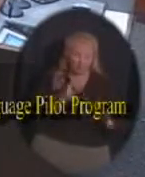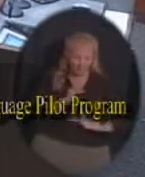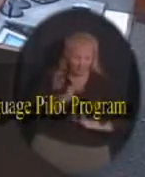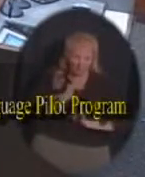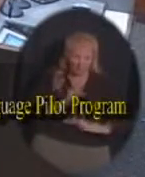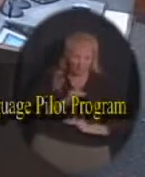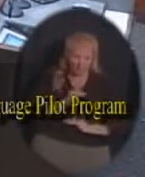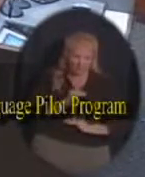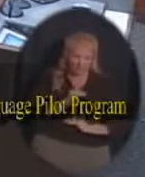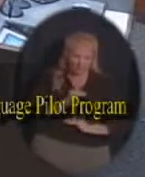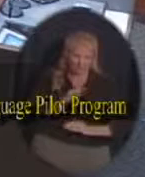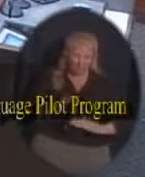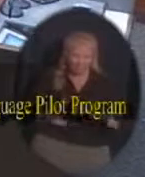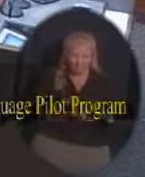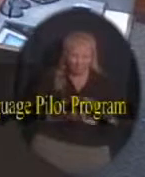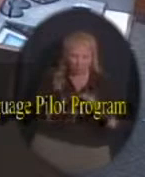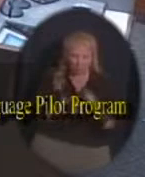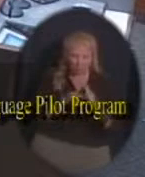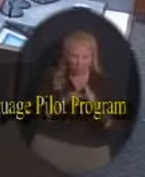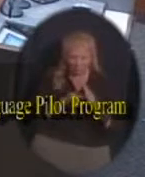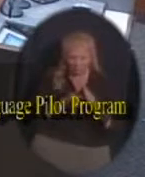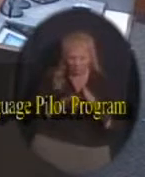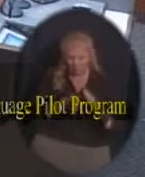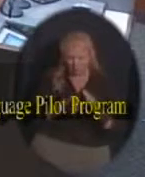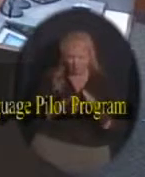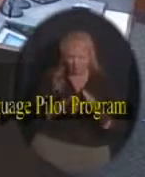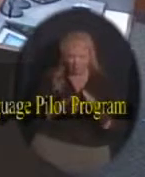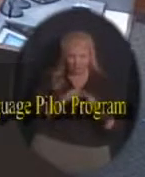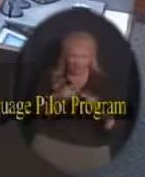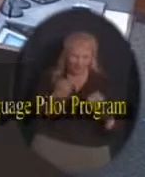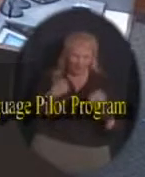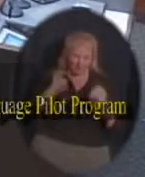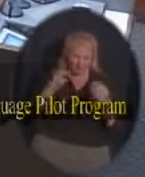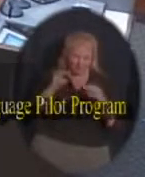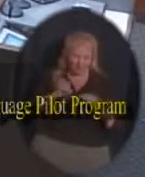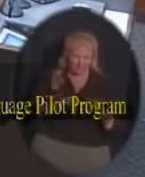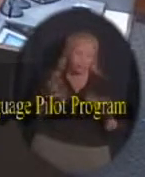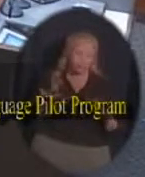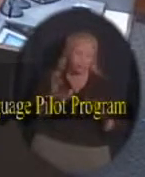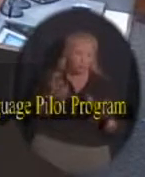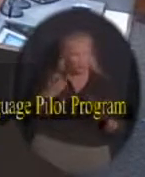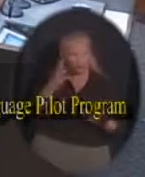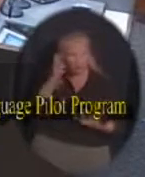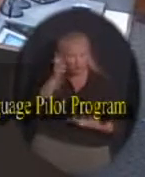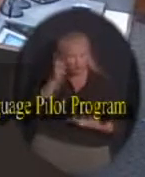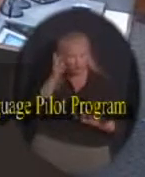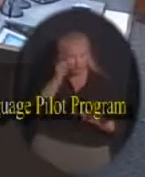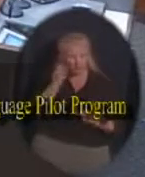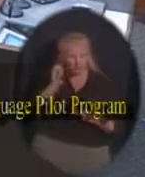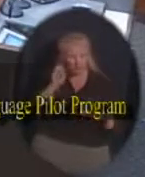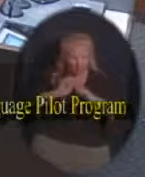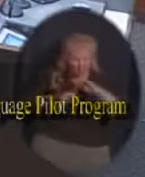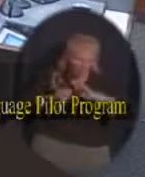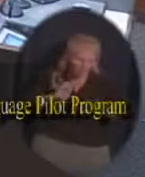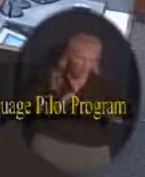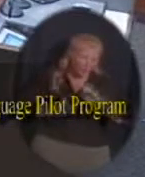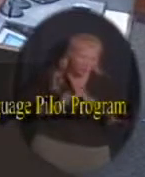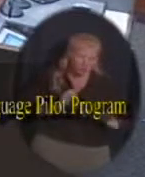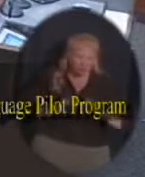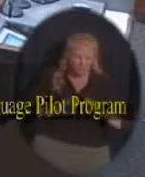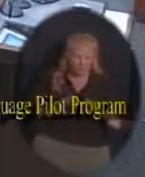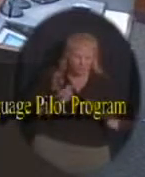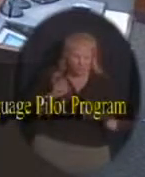fundamentals, the core requirements. And so when I'm sitting here listening to the design and the evaluation, one of the things we should be able to